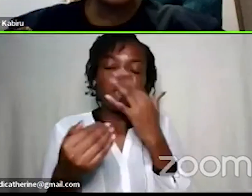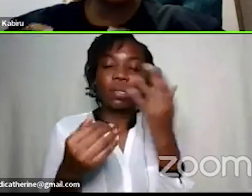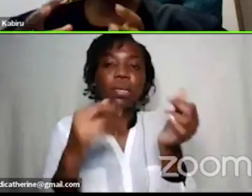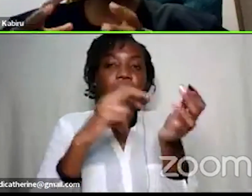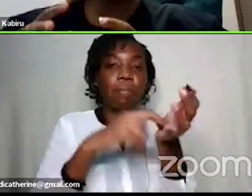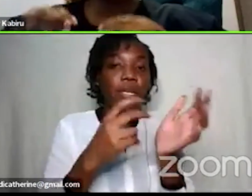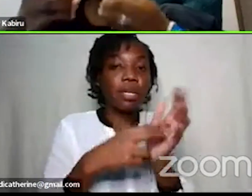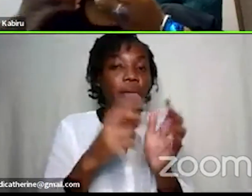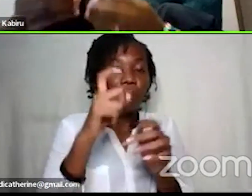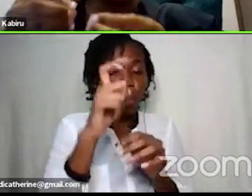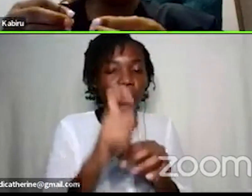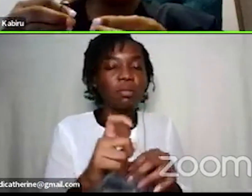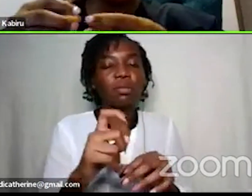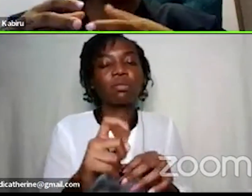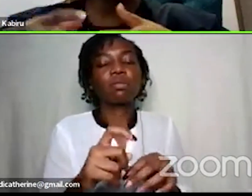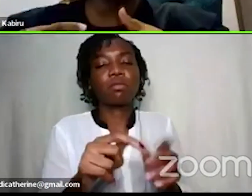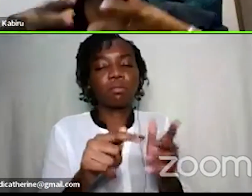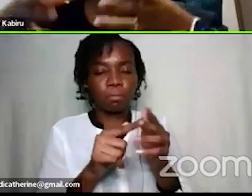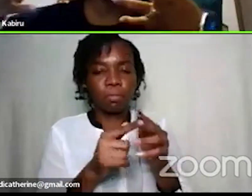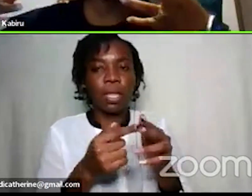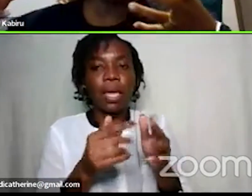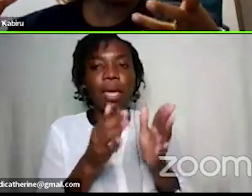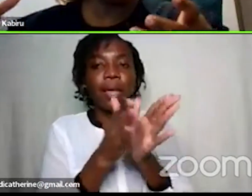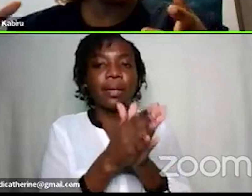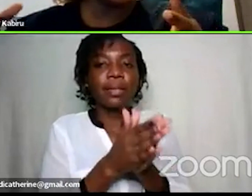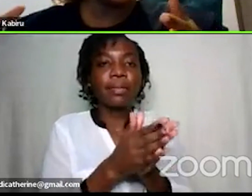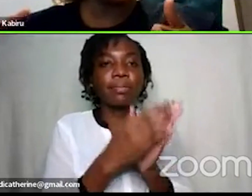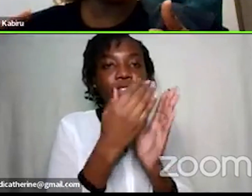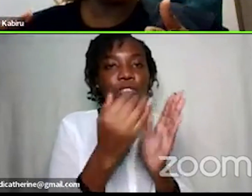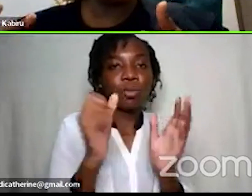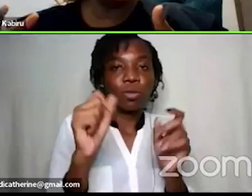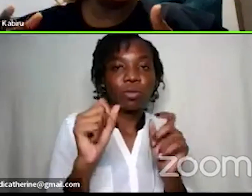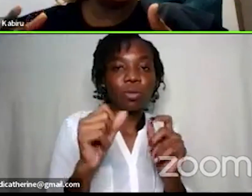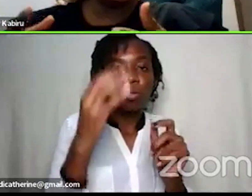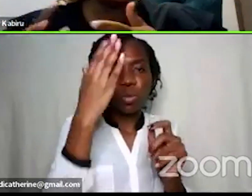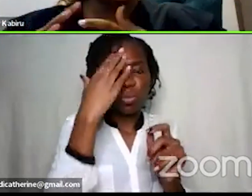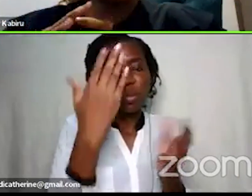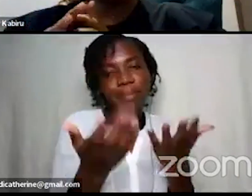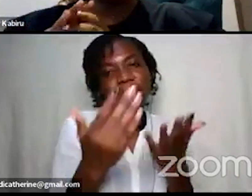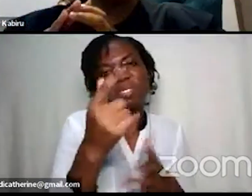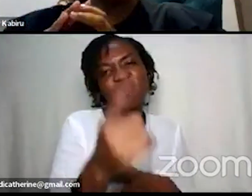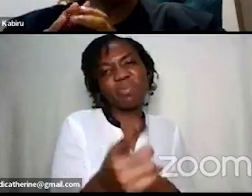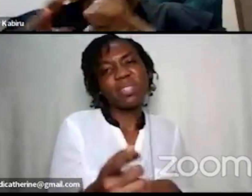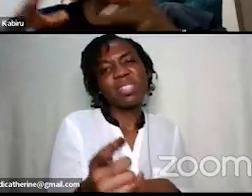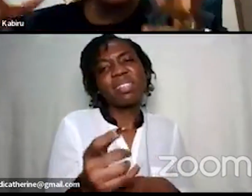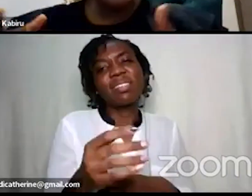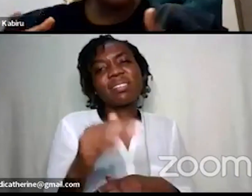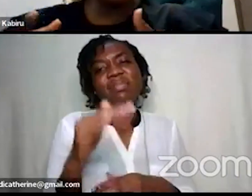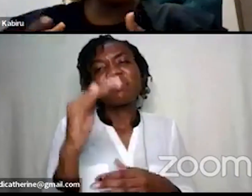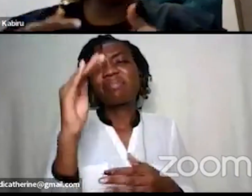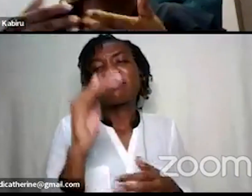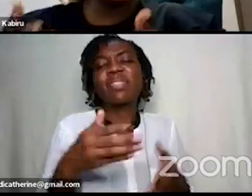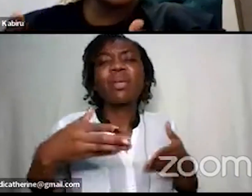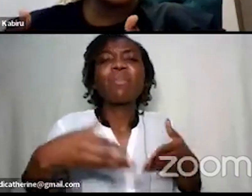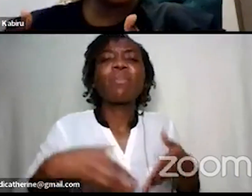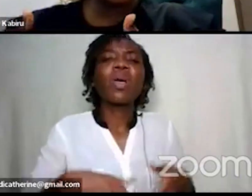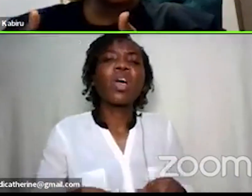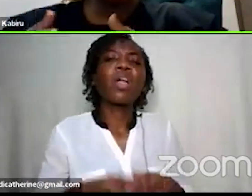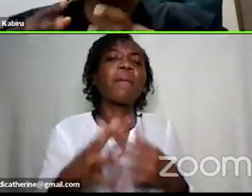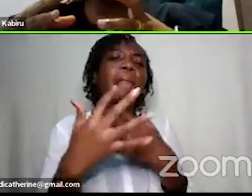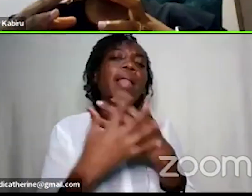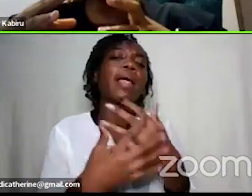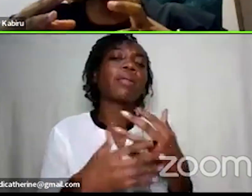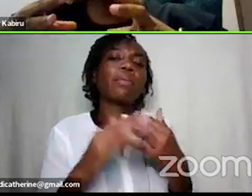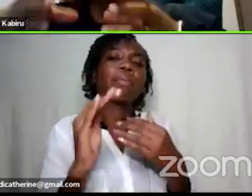adjust. And the child can be alive, or it could have been even a miscarriage, you know, because there are people who go through